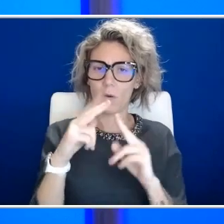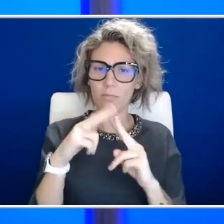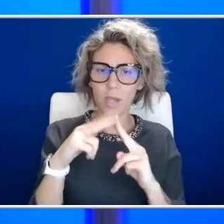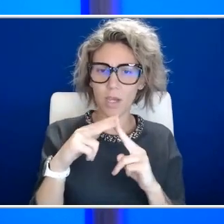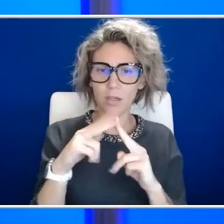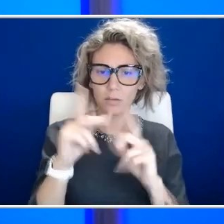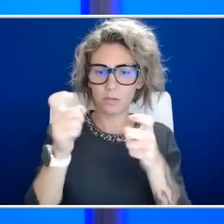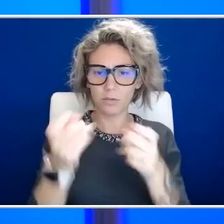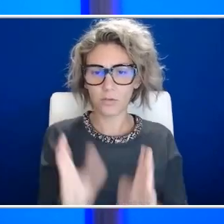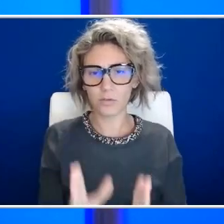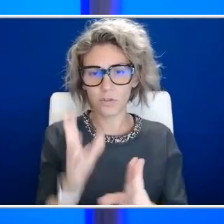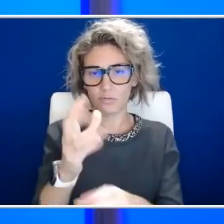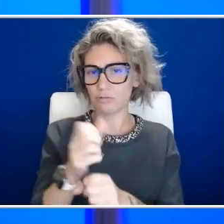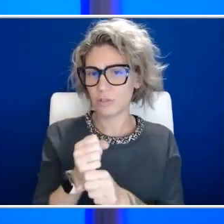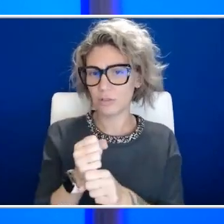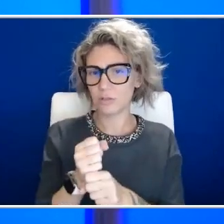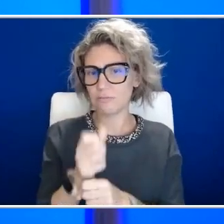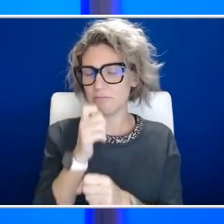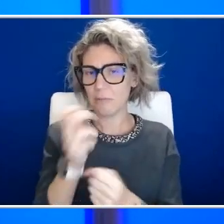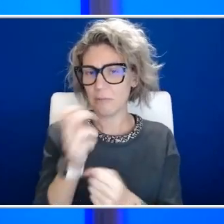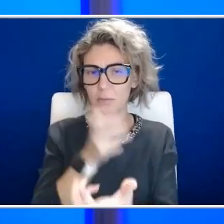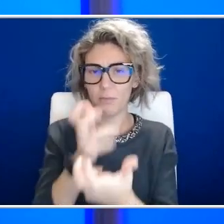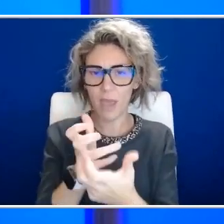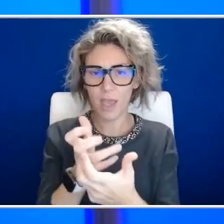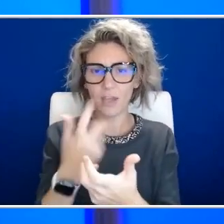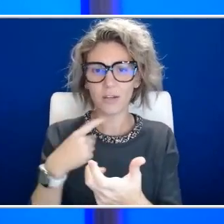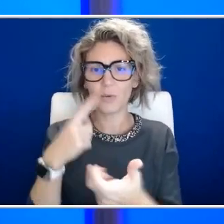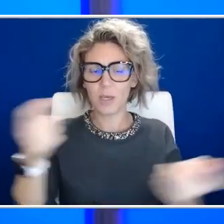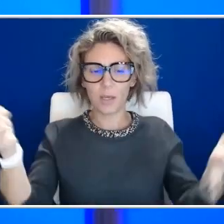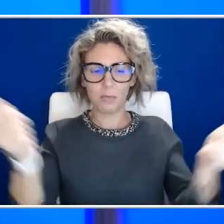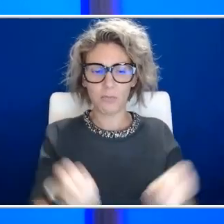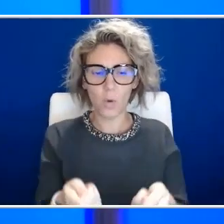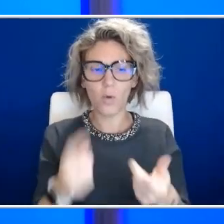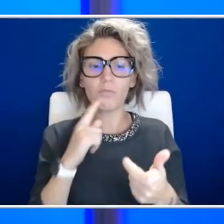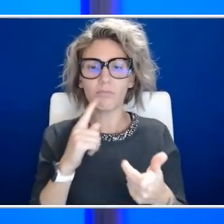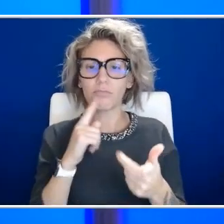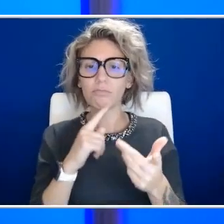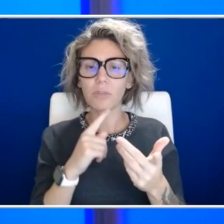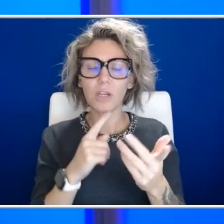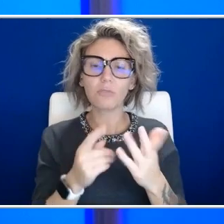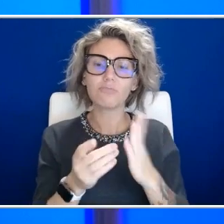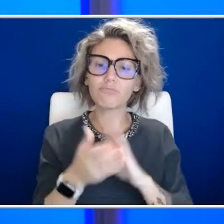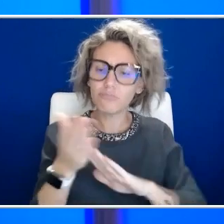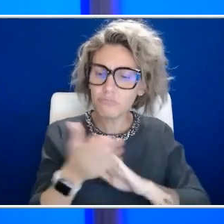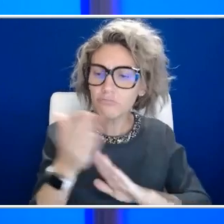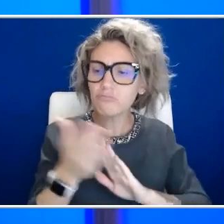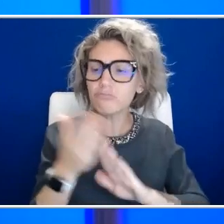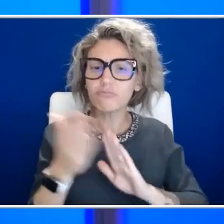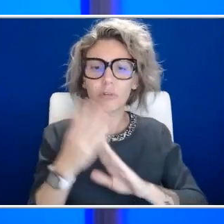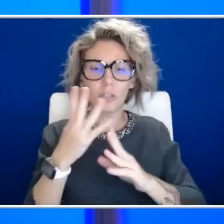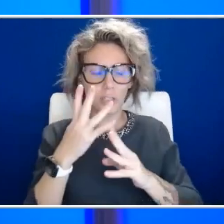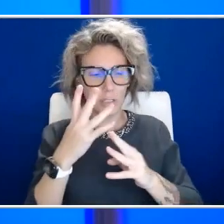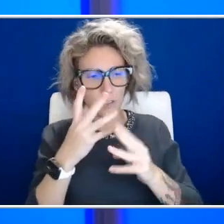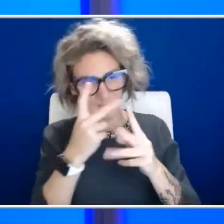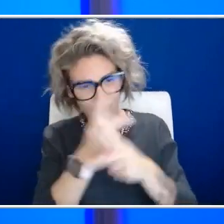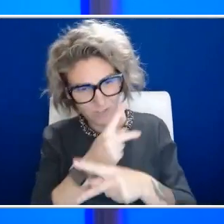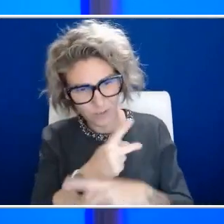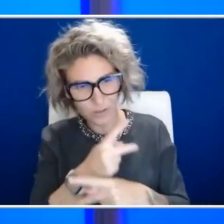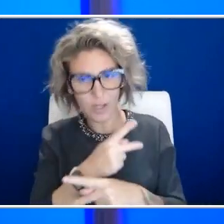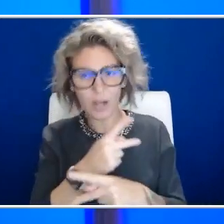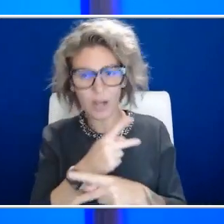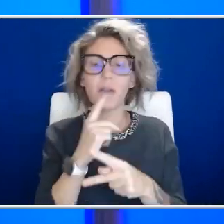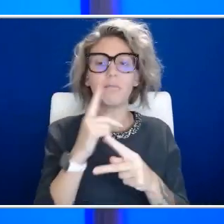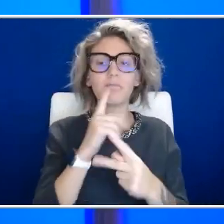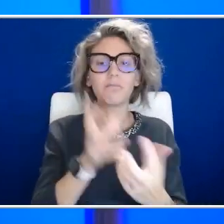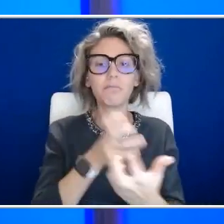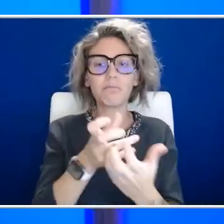and recipient who aren't matched for each other, we pool them, run an algorithm, and see if we can match them between each other, and